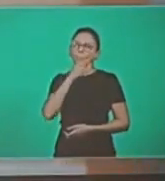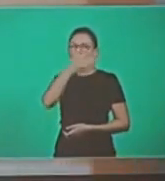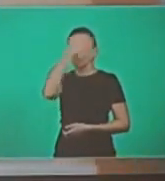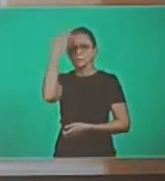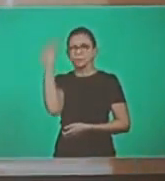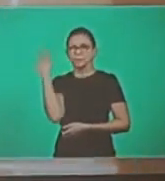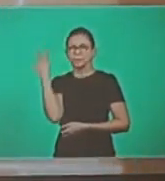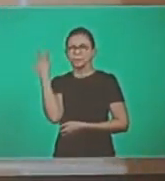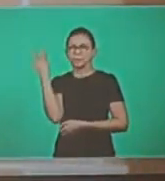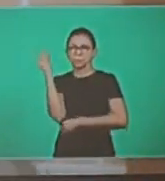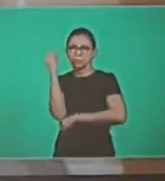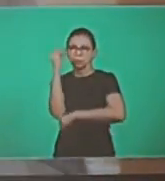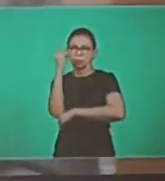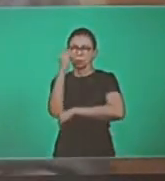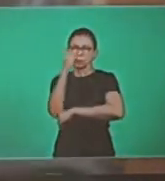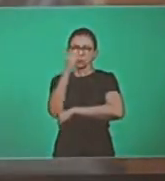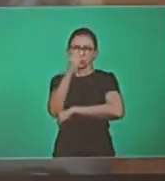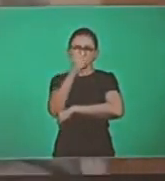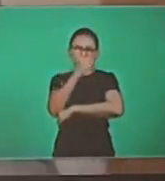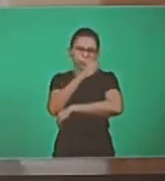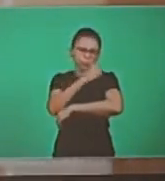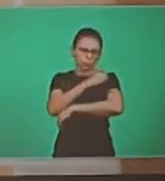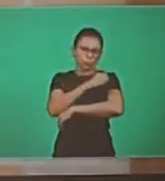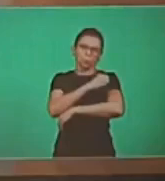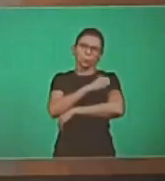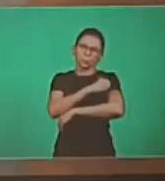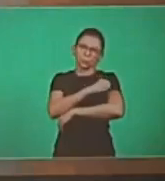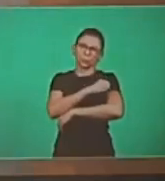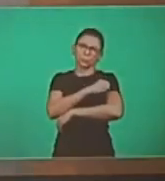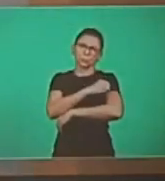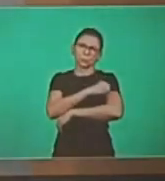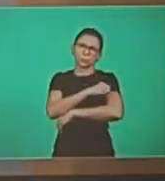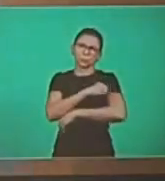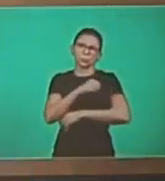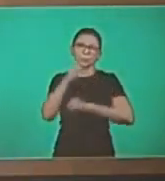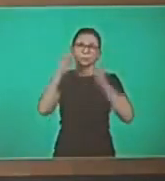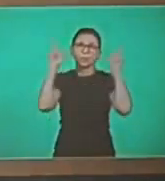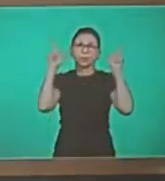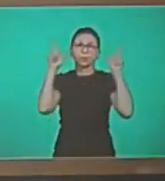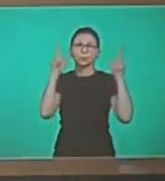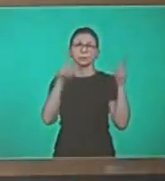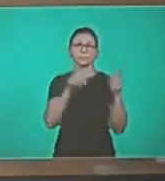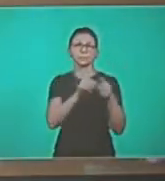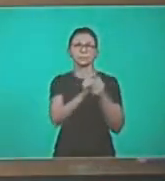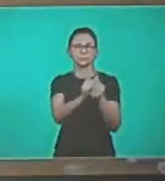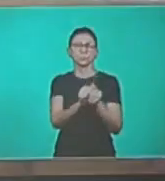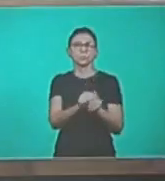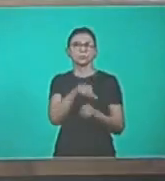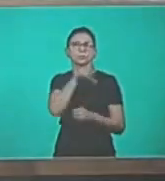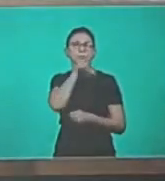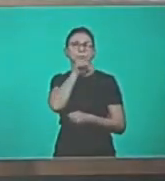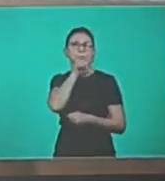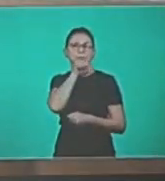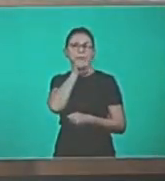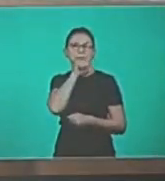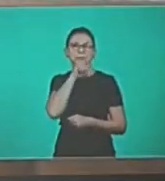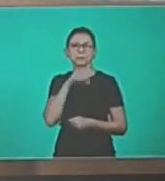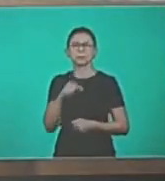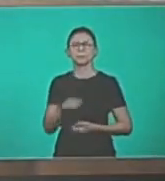electricity, so they wake up when the birds start to chirp, and at the 9